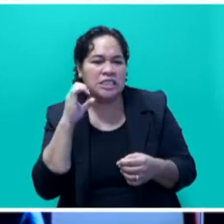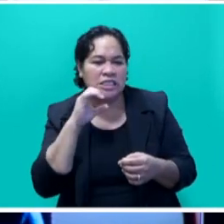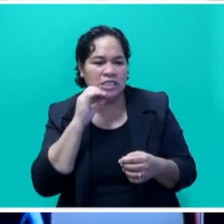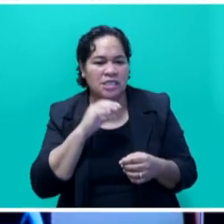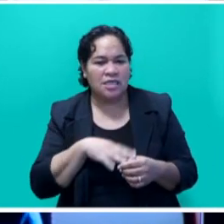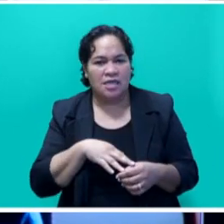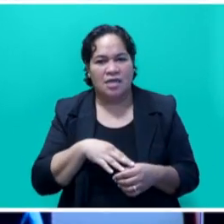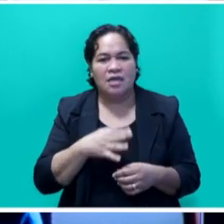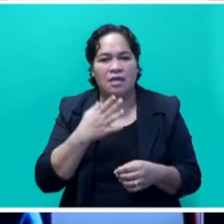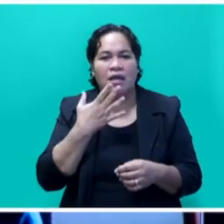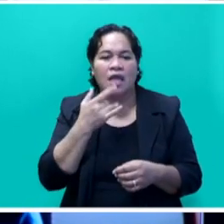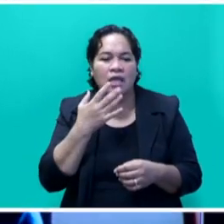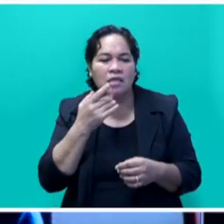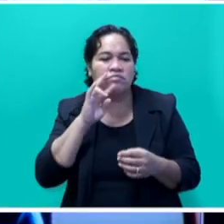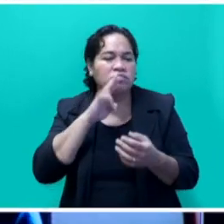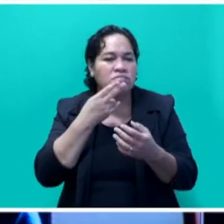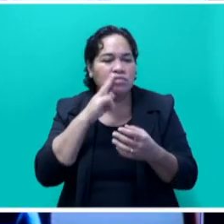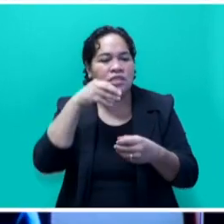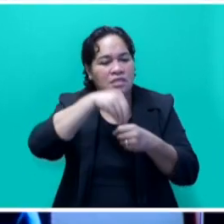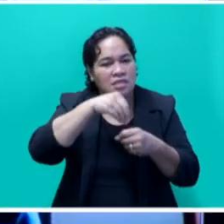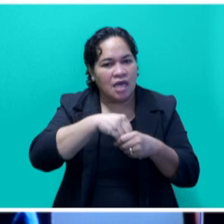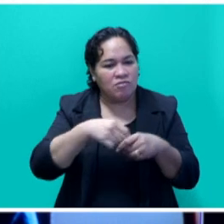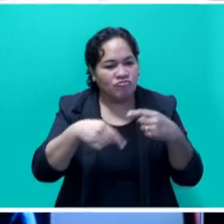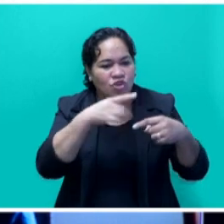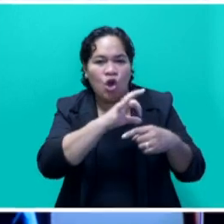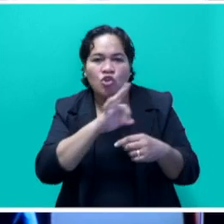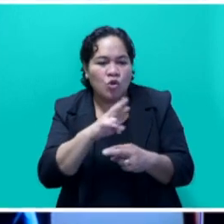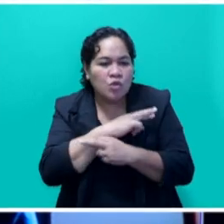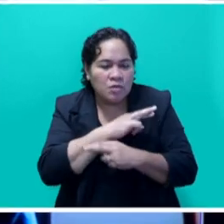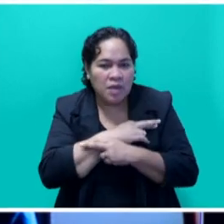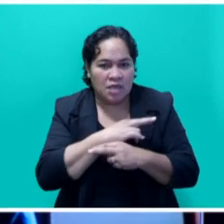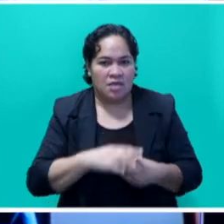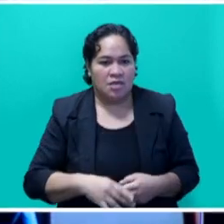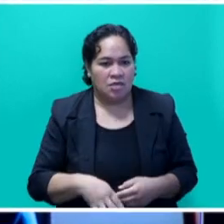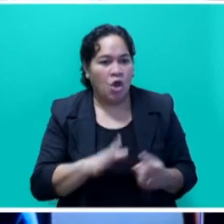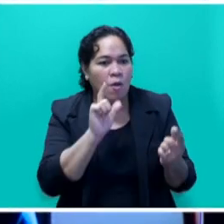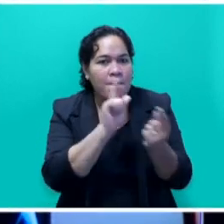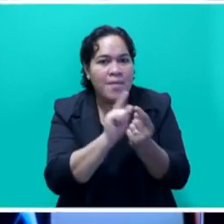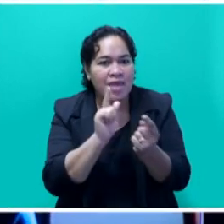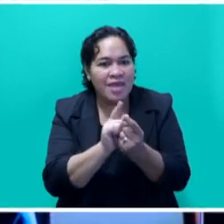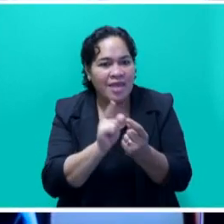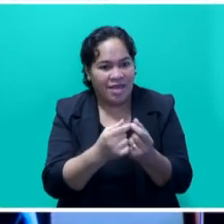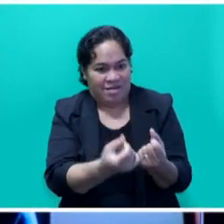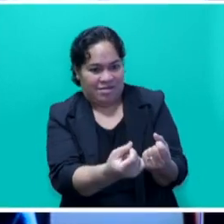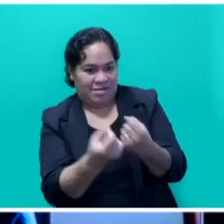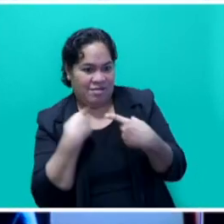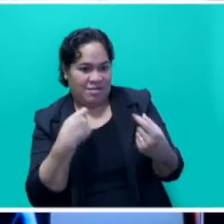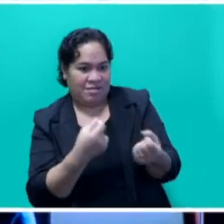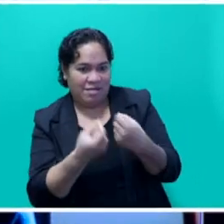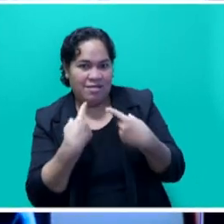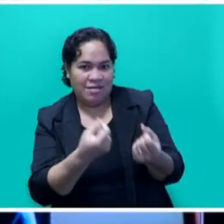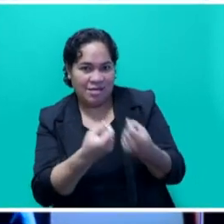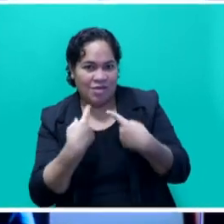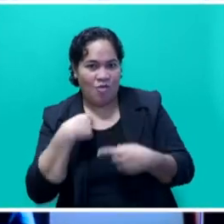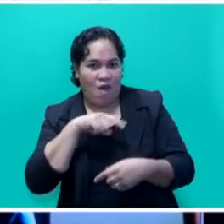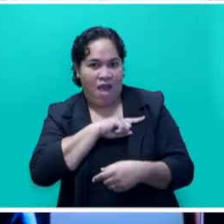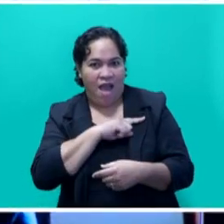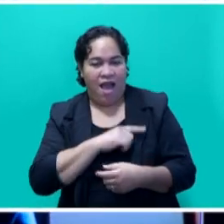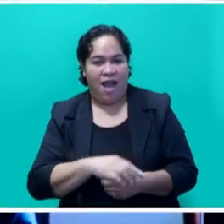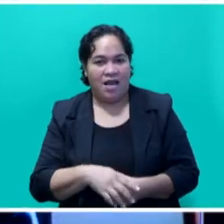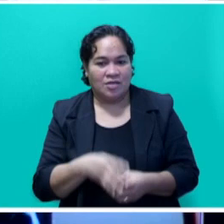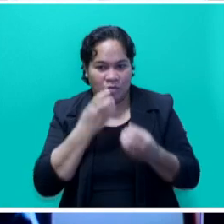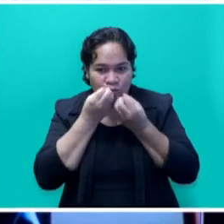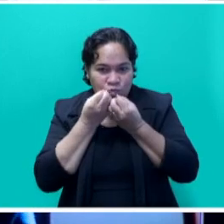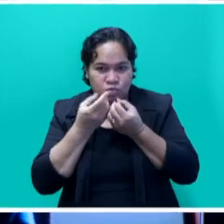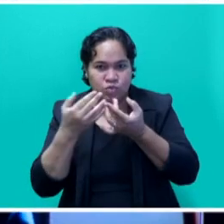the disrespect to shown each other, the leaking of your caucus meetings to us. Some of you do that to us, send it to us,